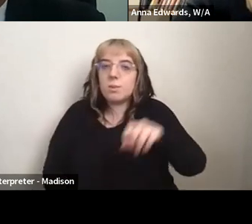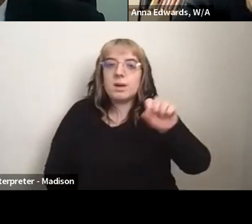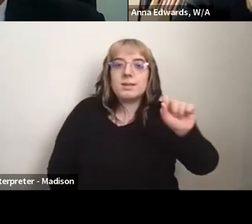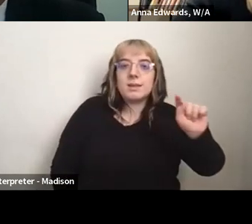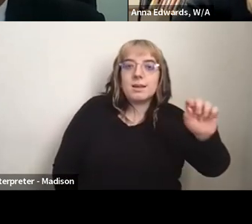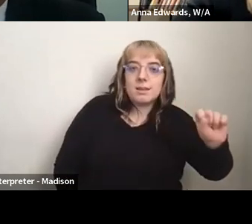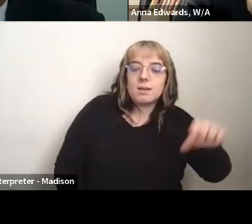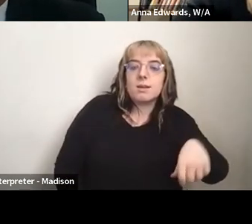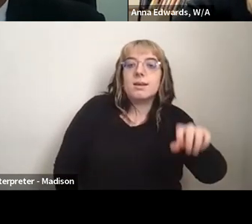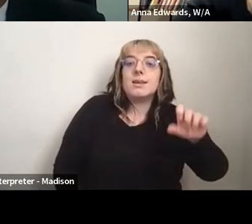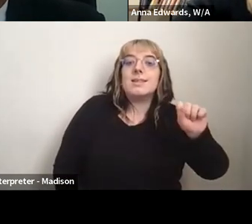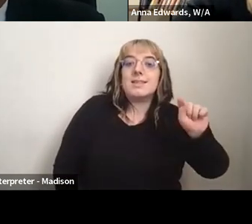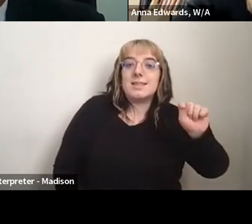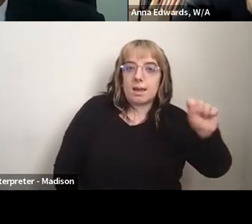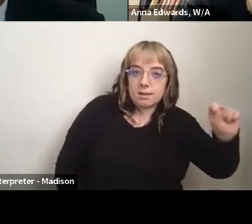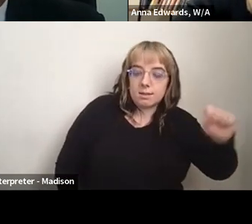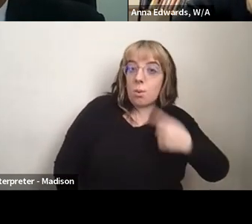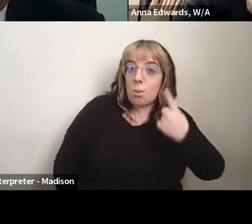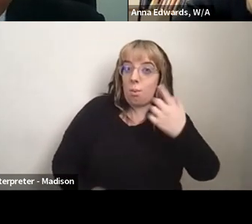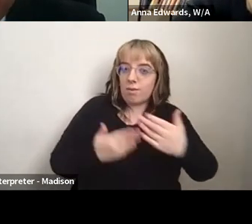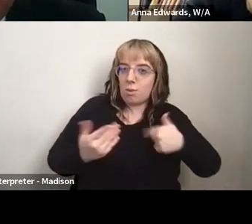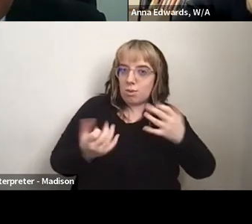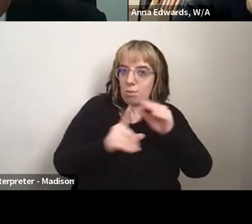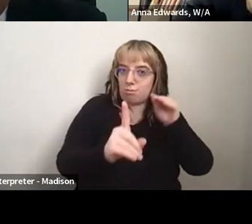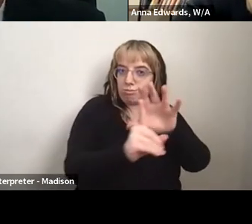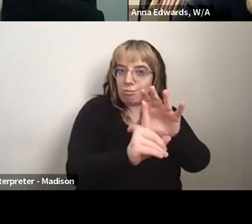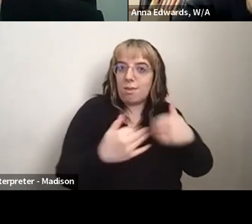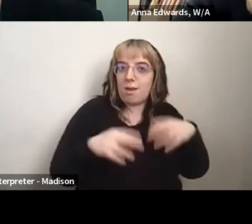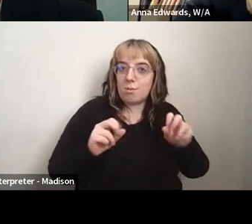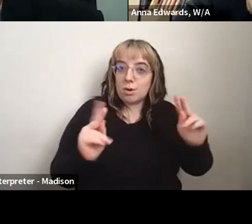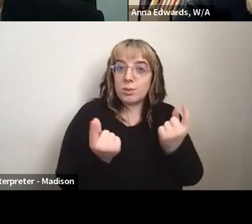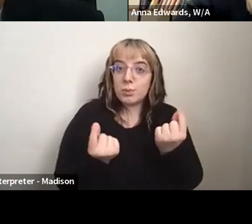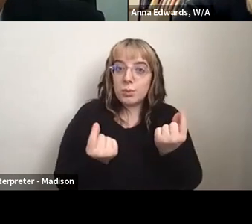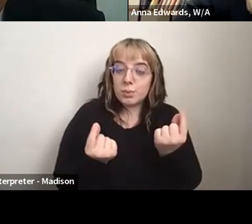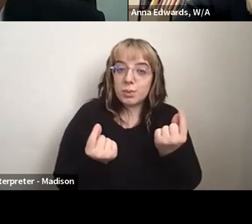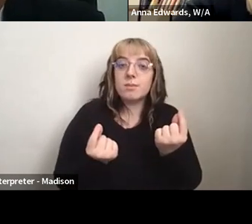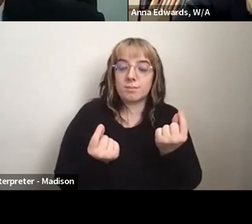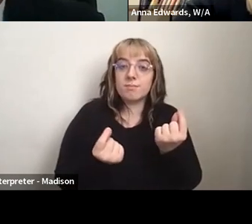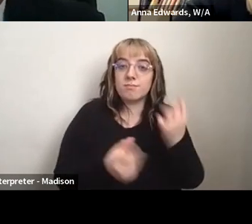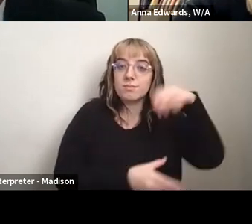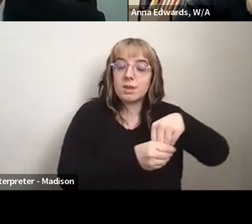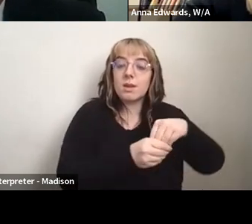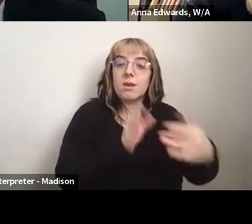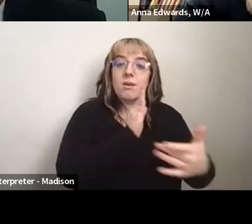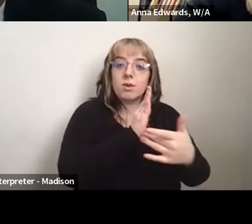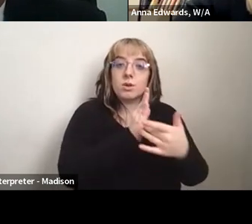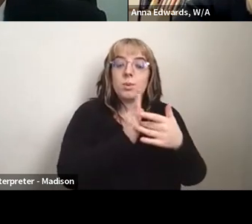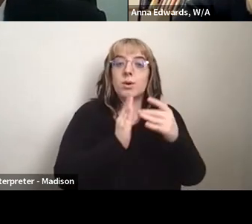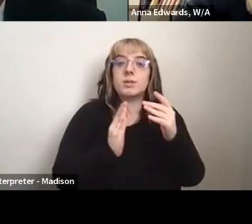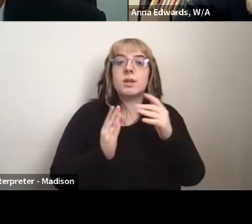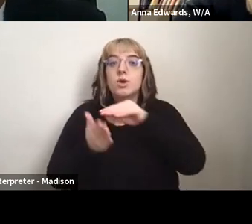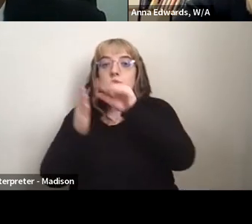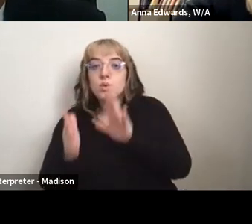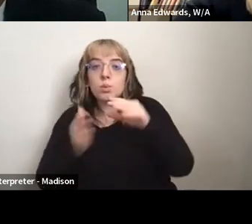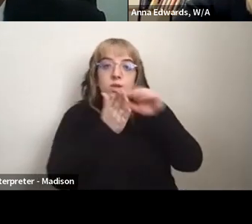that's neat that I would like to highlight that we had an opportunity to do is implement virtual peer-to-peer tutoring and to